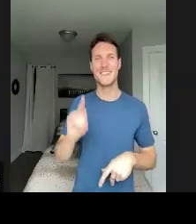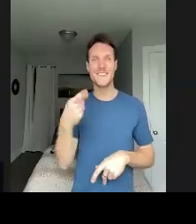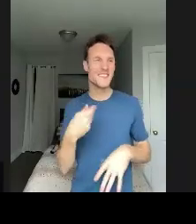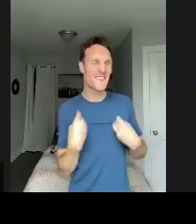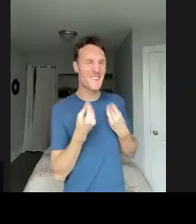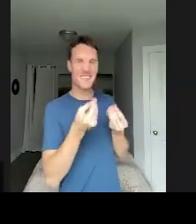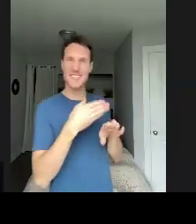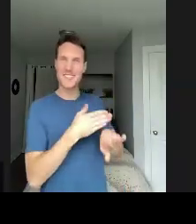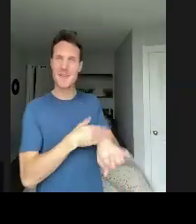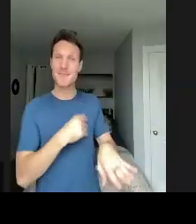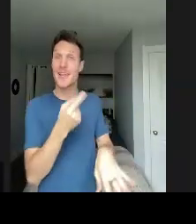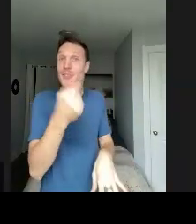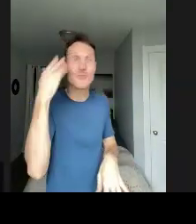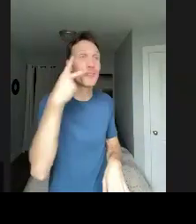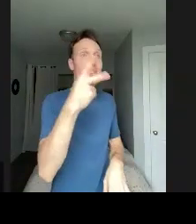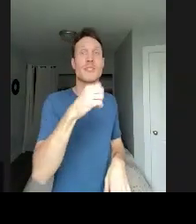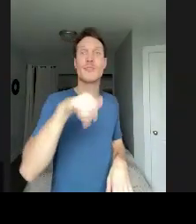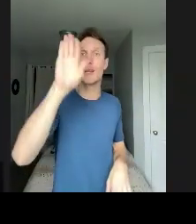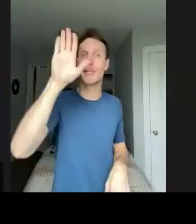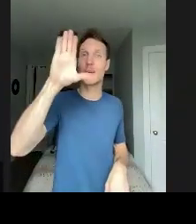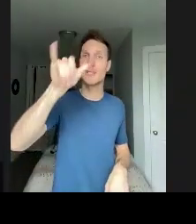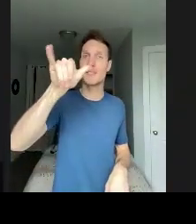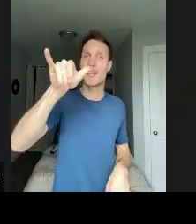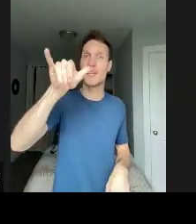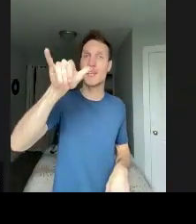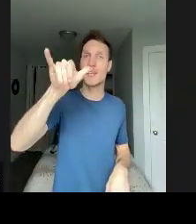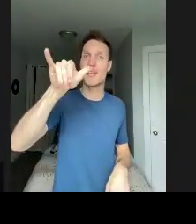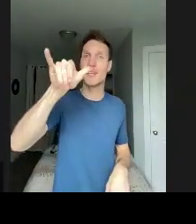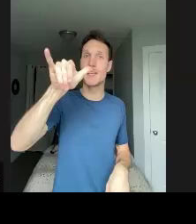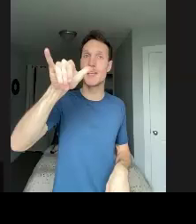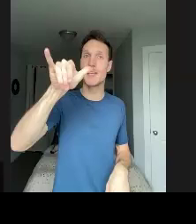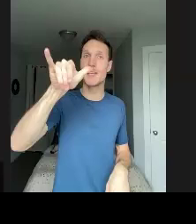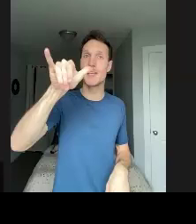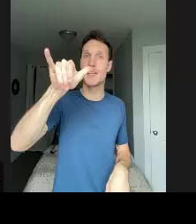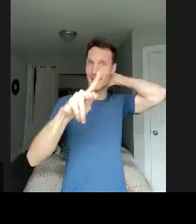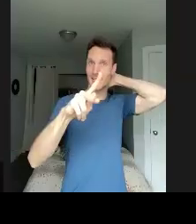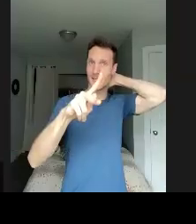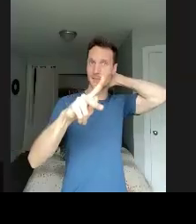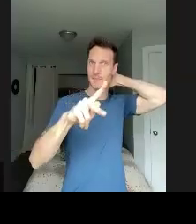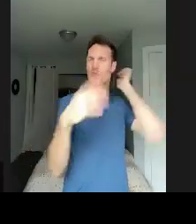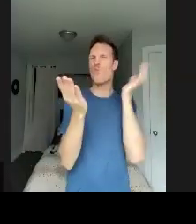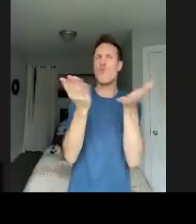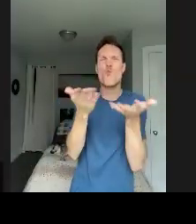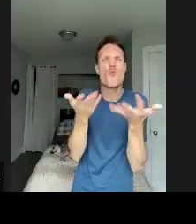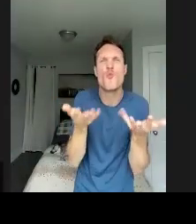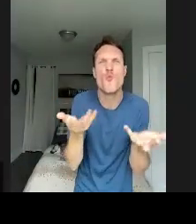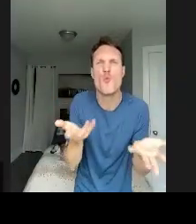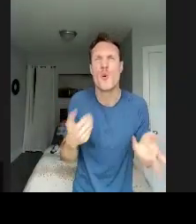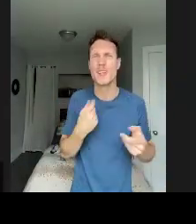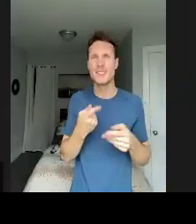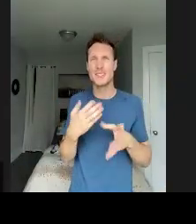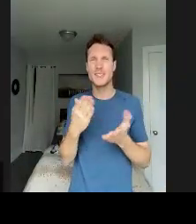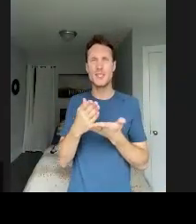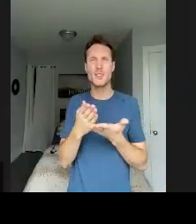do see your hand up, Cy, and then Nick. Go ahead, Cy. Yeah. What is the intended consumer demographic for the